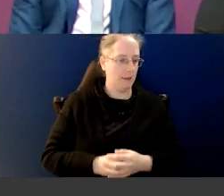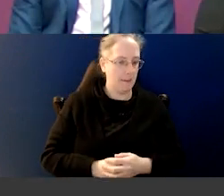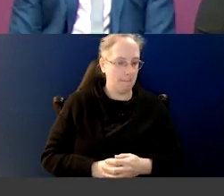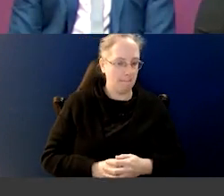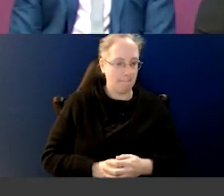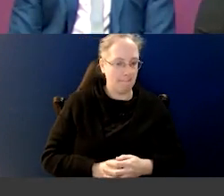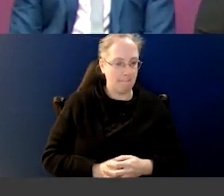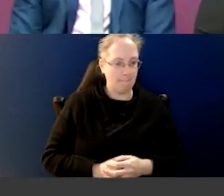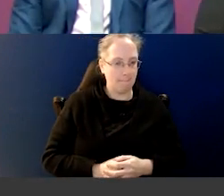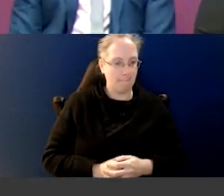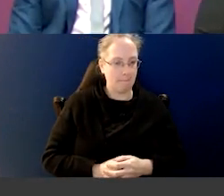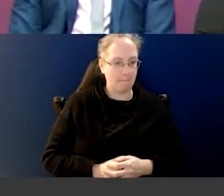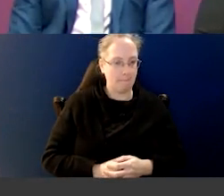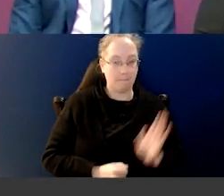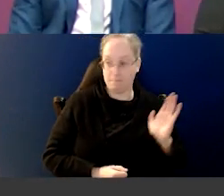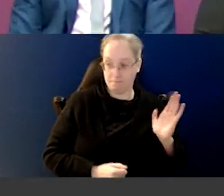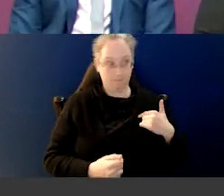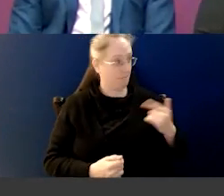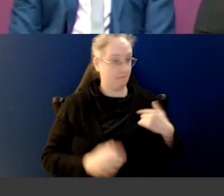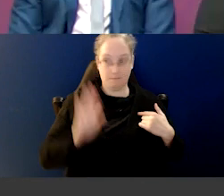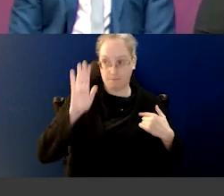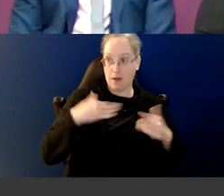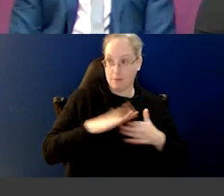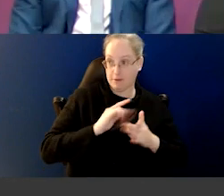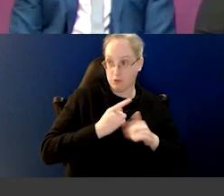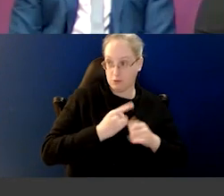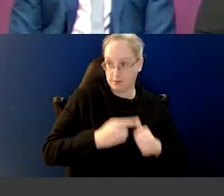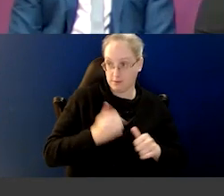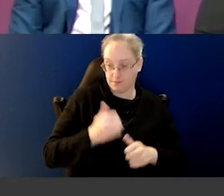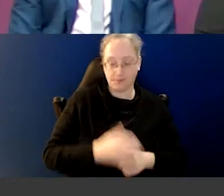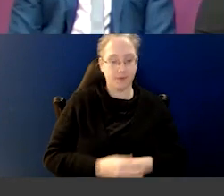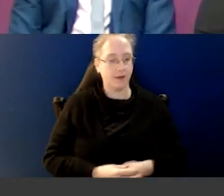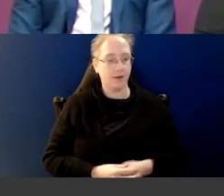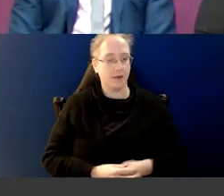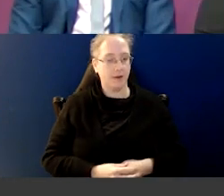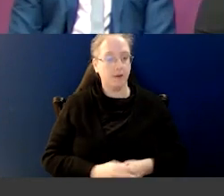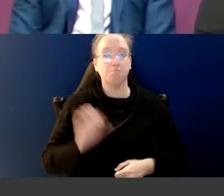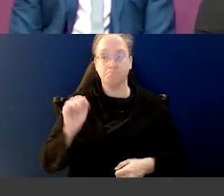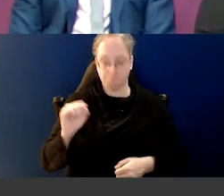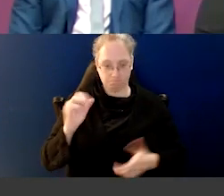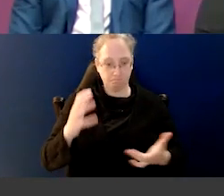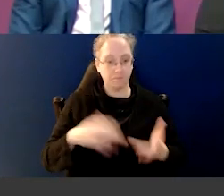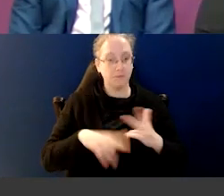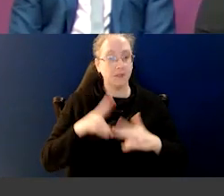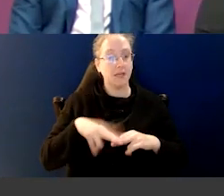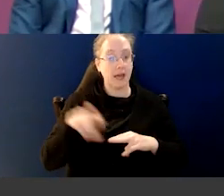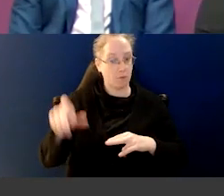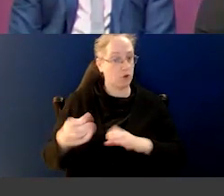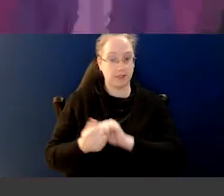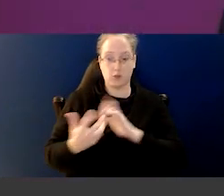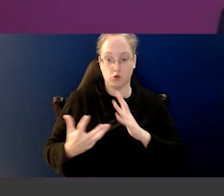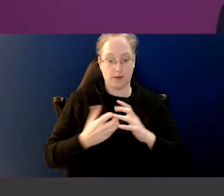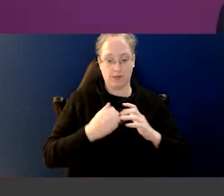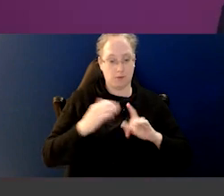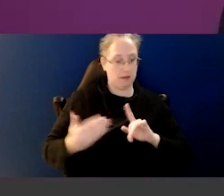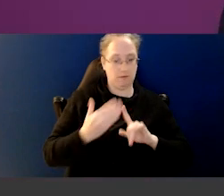I'm happy to kick that one off. Look, absolutely, if someone just disagrees with an outcome or a decision that's been